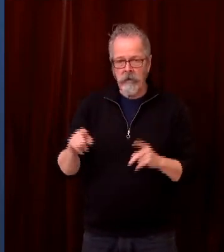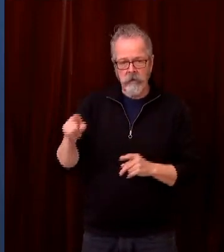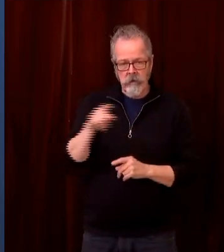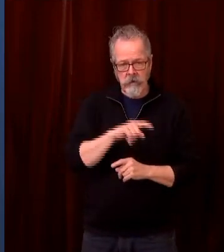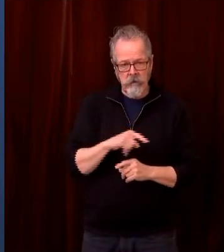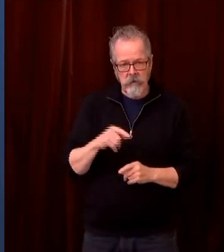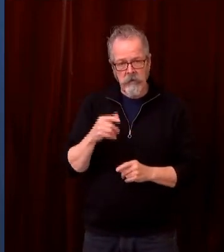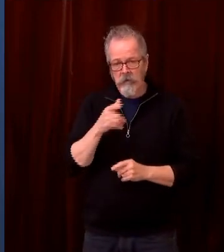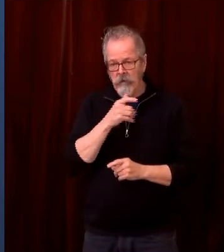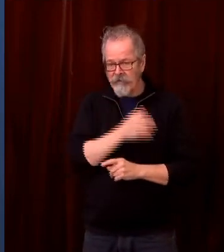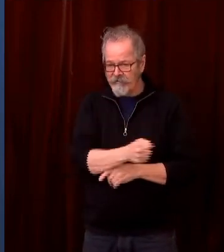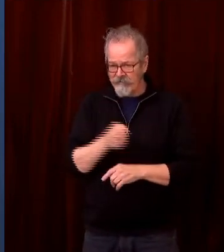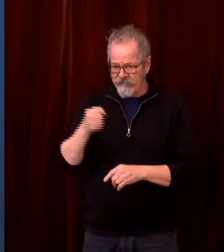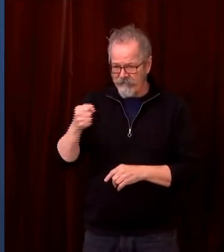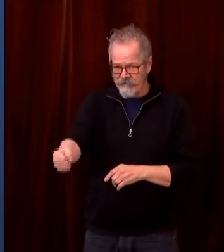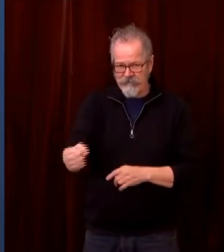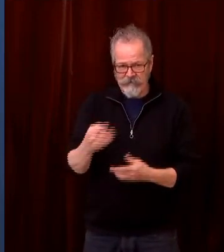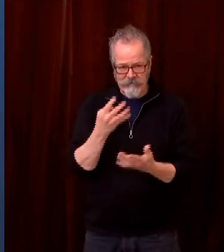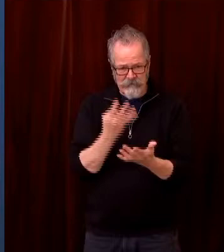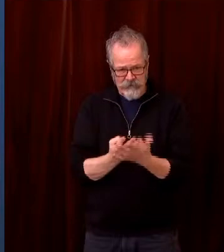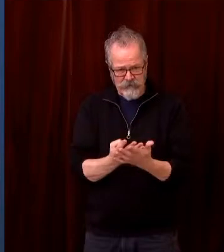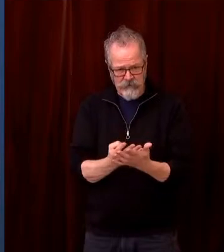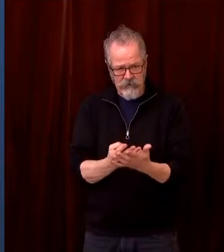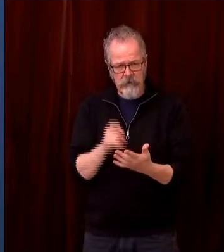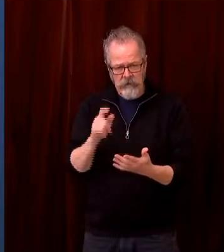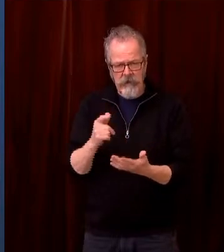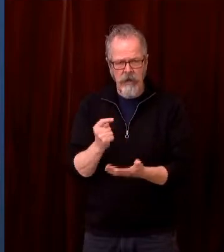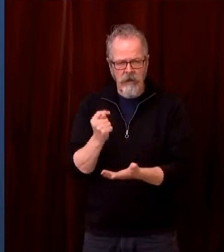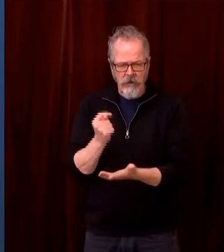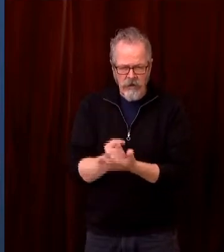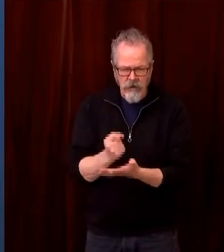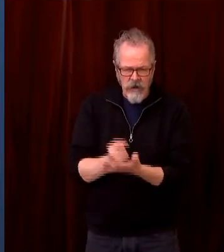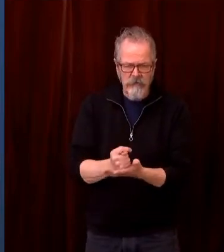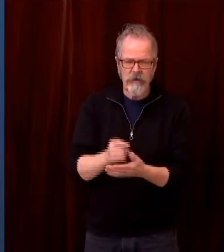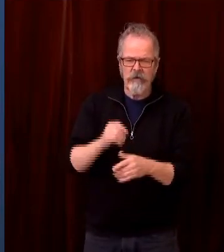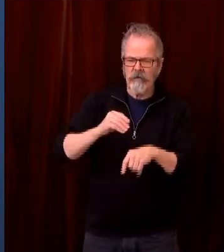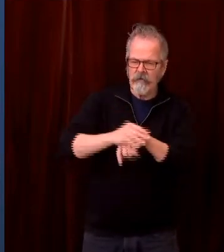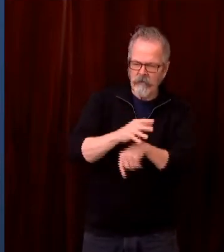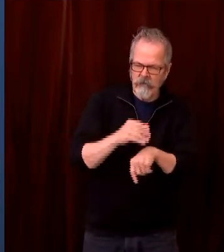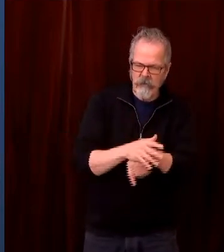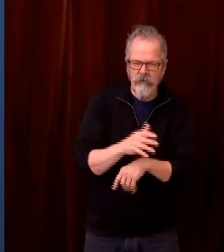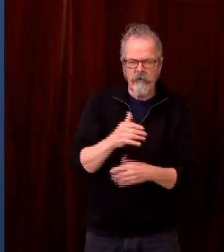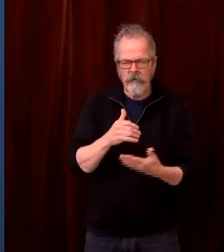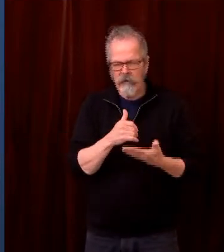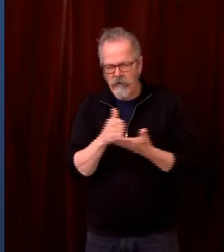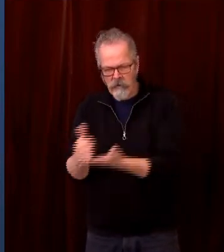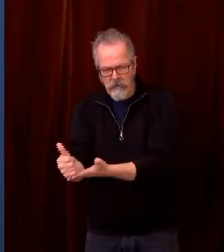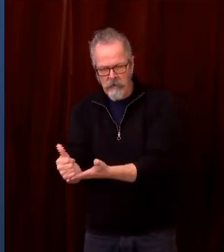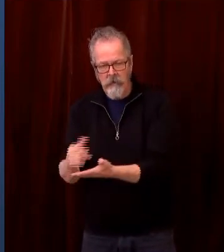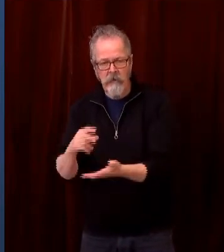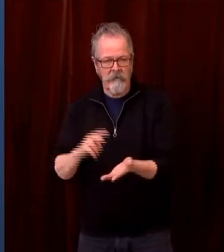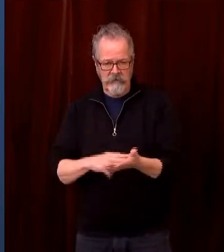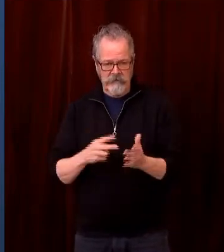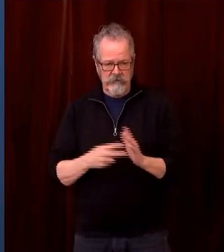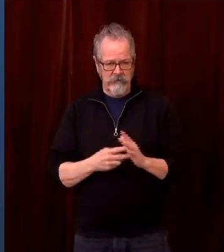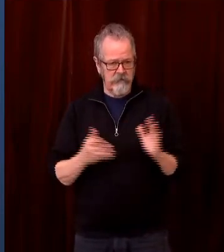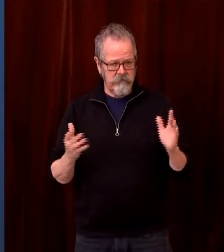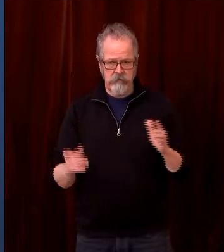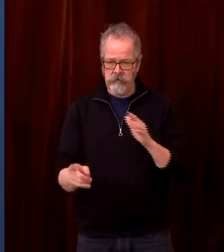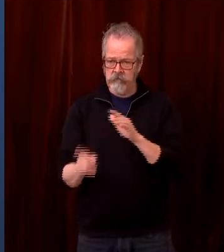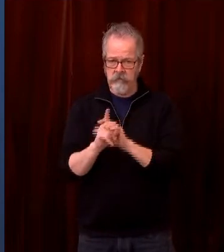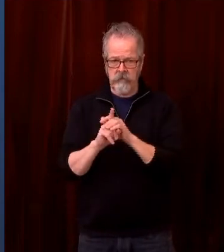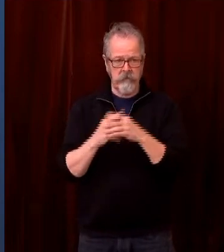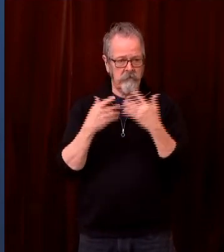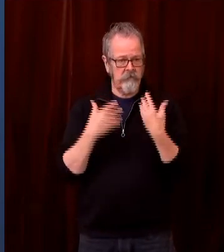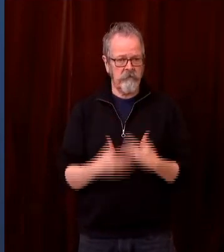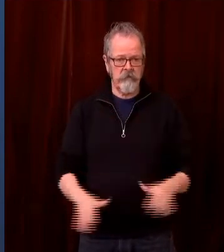that they don't reoffend. The purpose is to prevent crime. And so having used our department in a way that will reduce crime